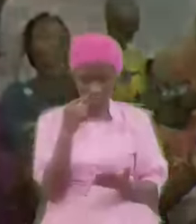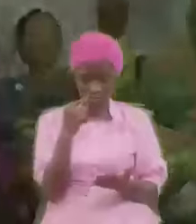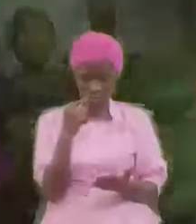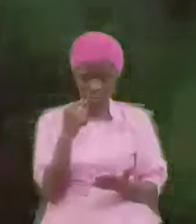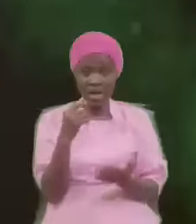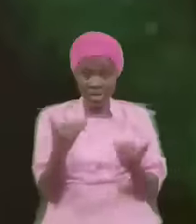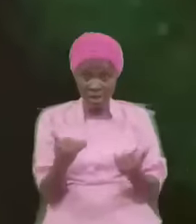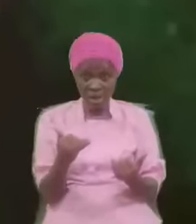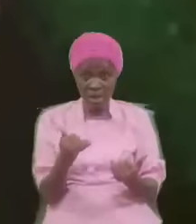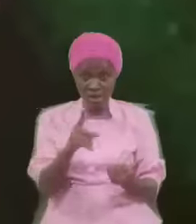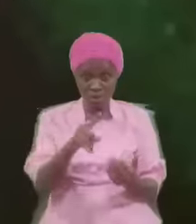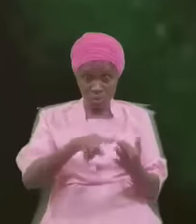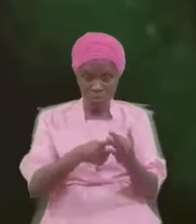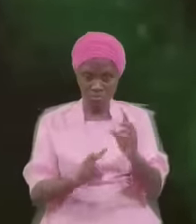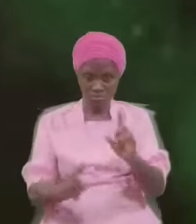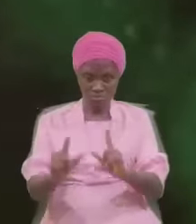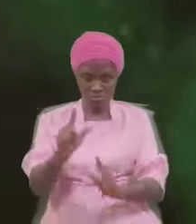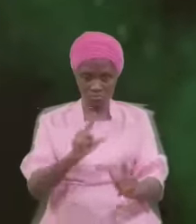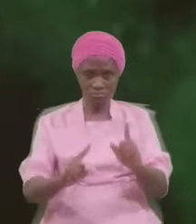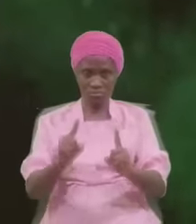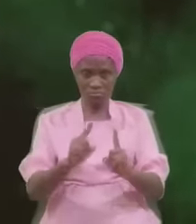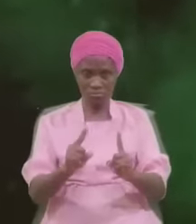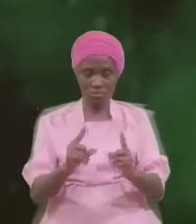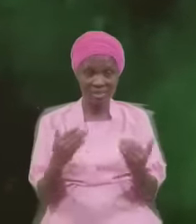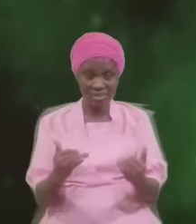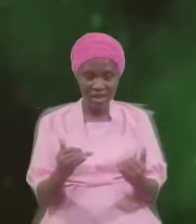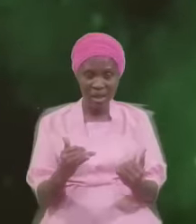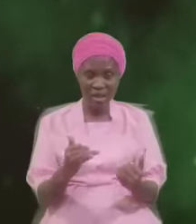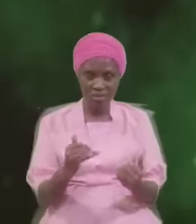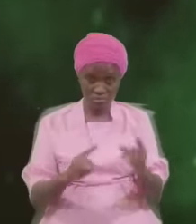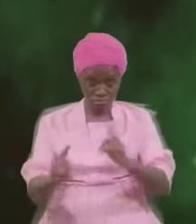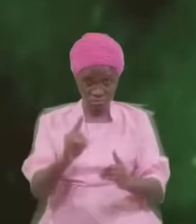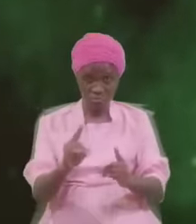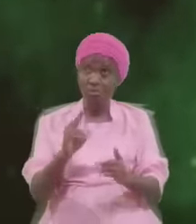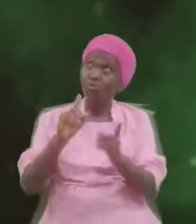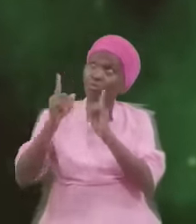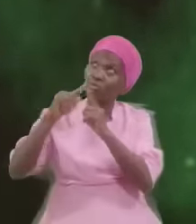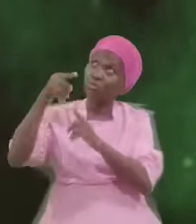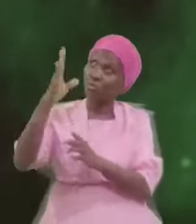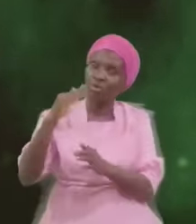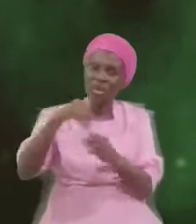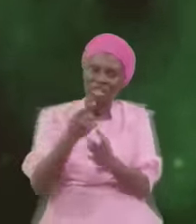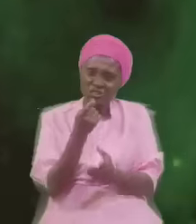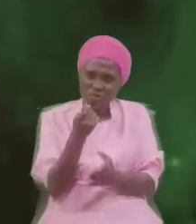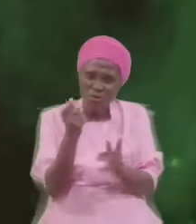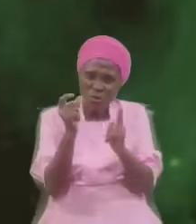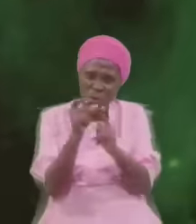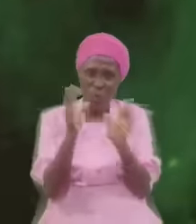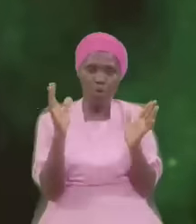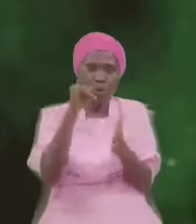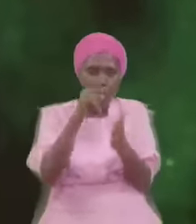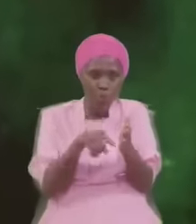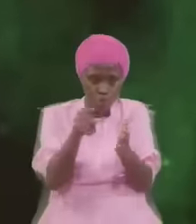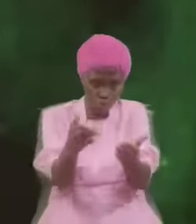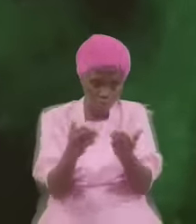mouth. Just tell the Lord in a few words what you want tonight. And then I will